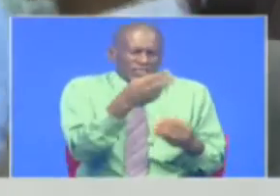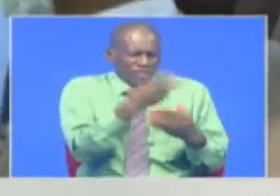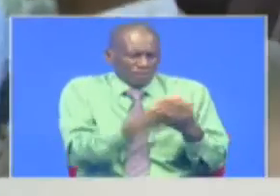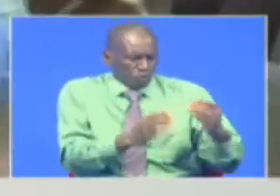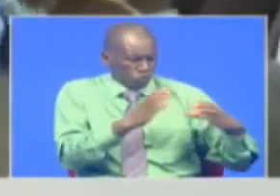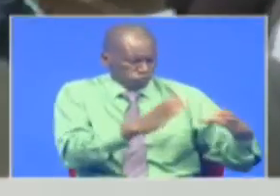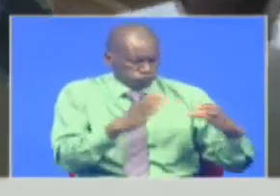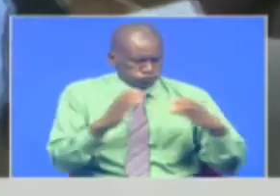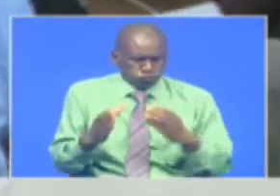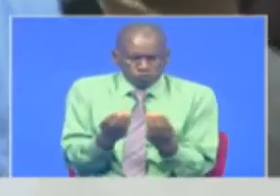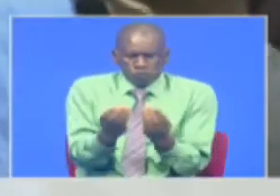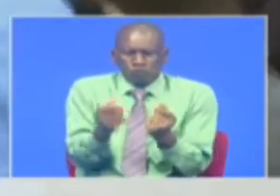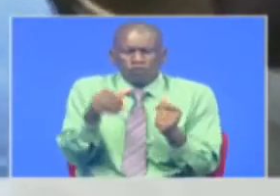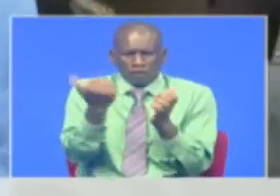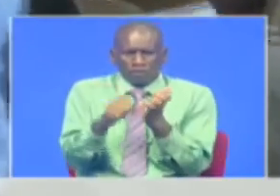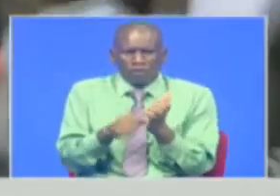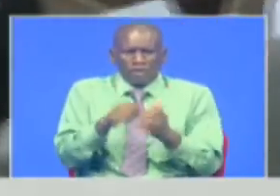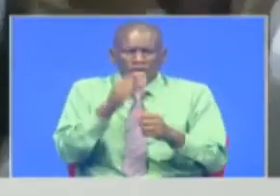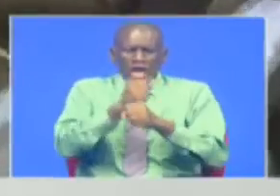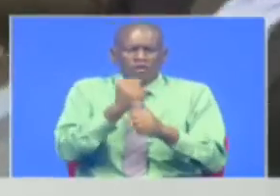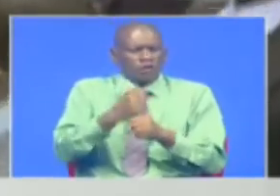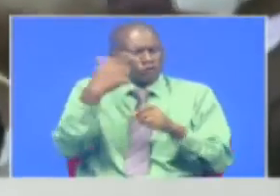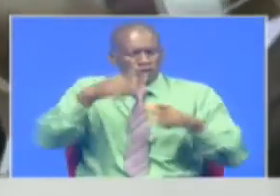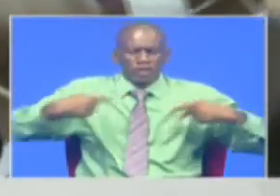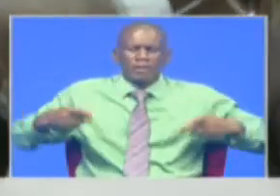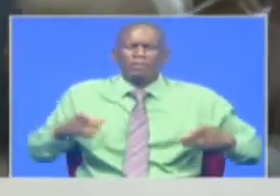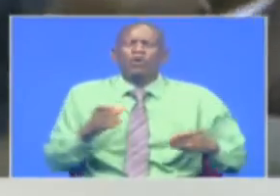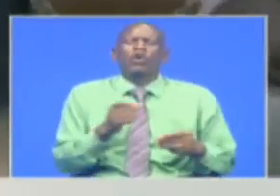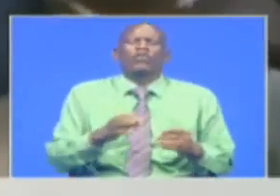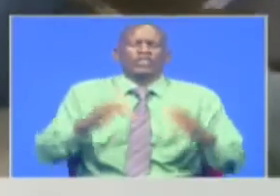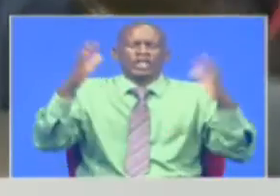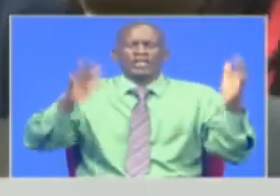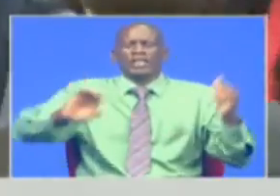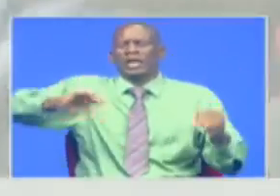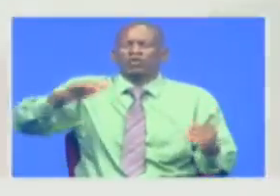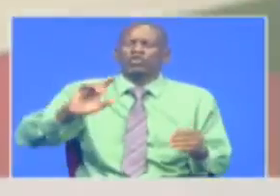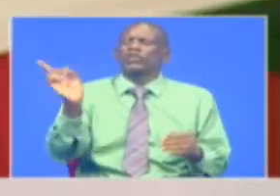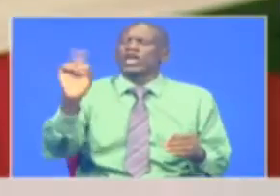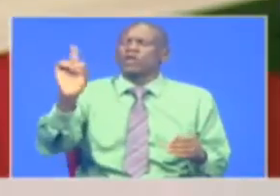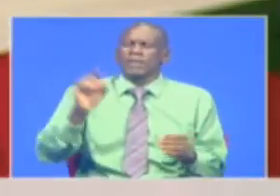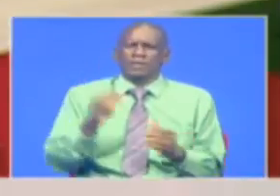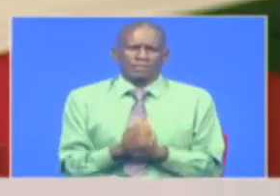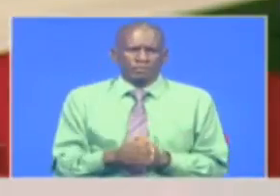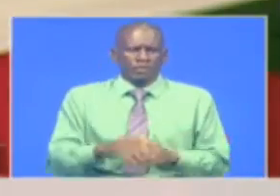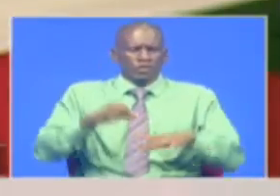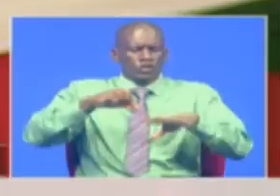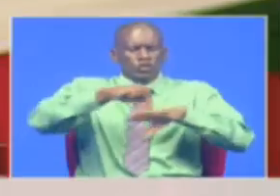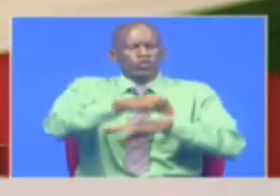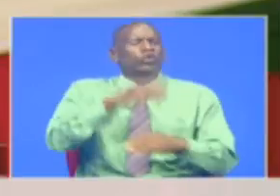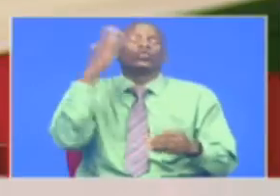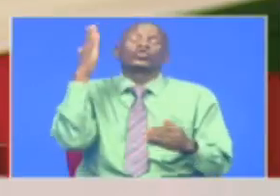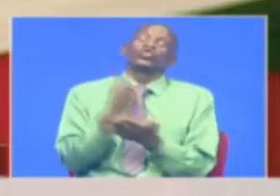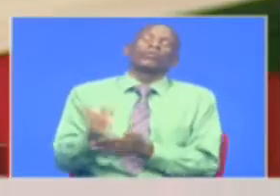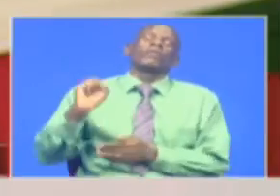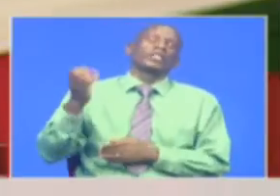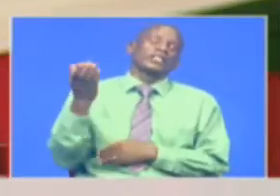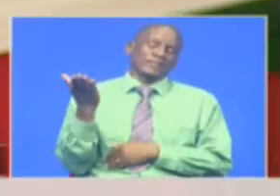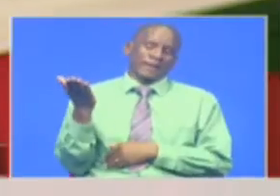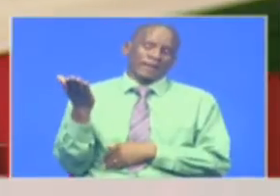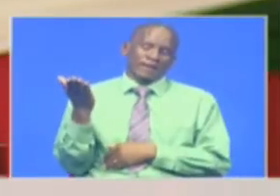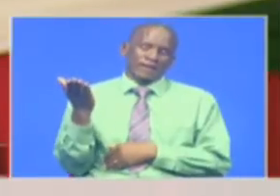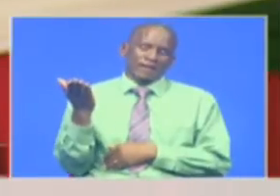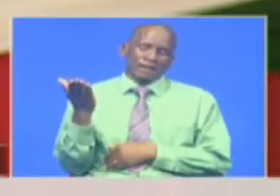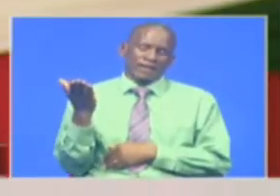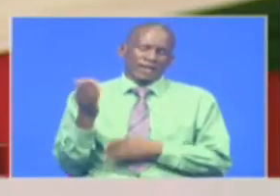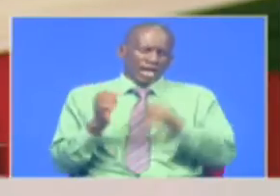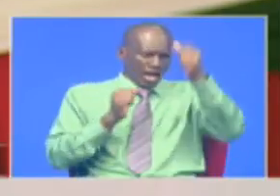their differences and work for the people of the great county of Nairobi. Sonko, wacha siasa.